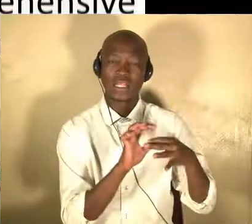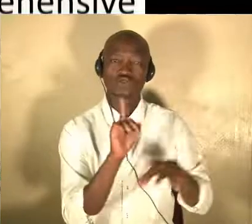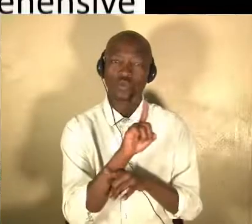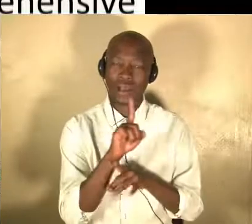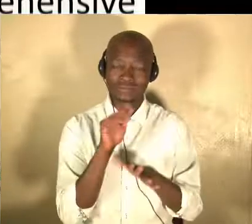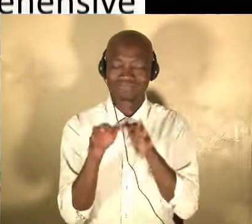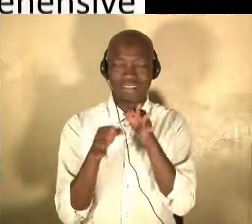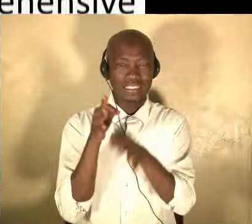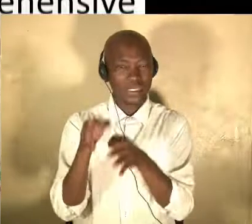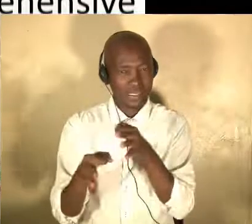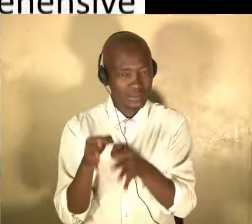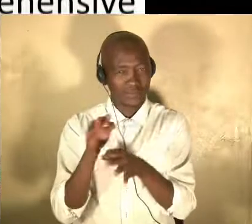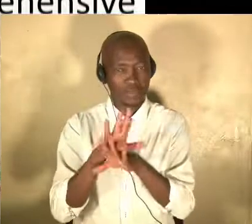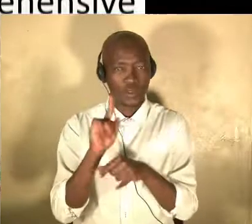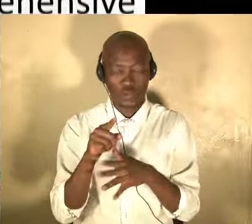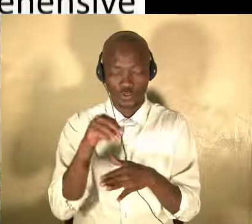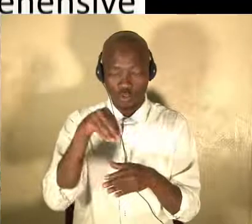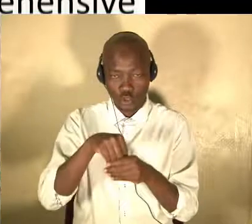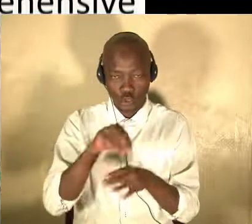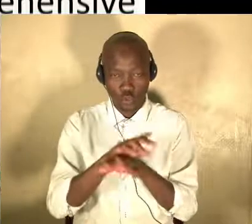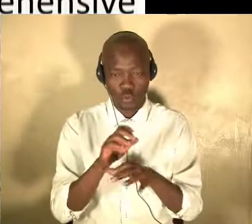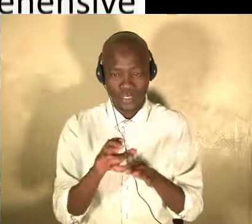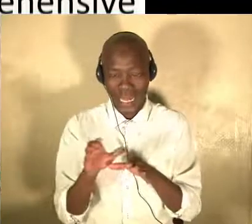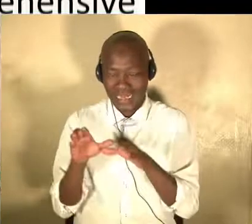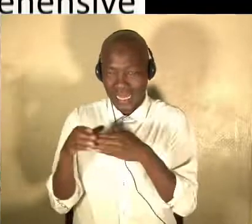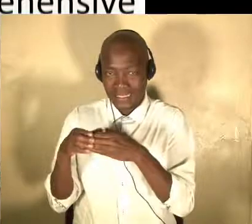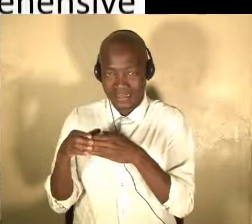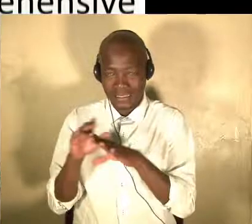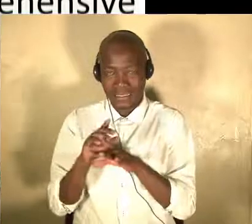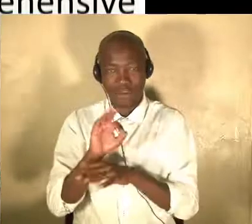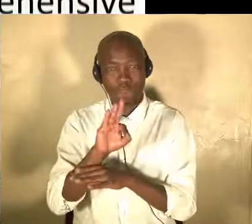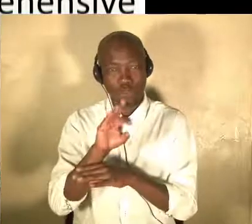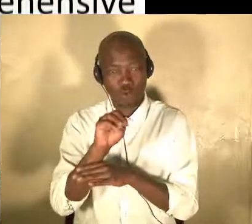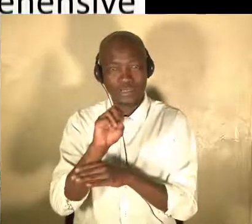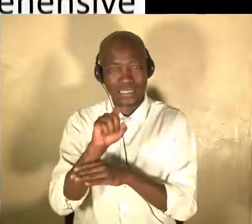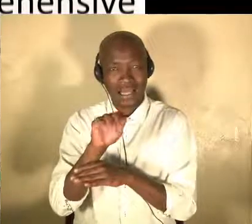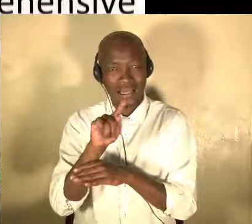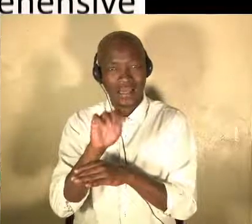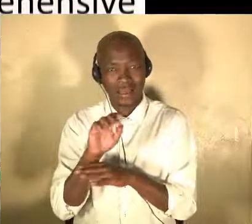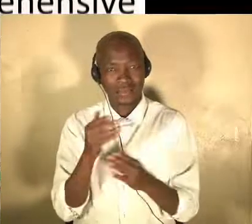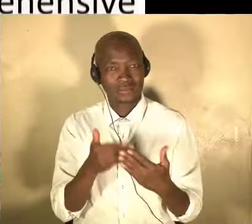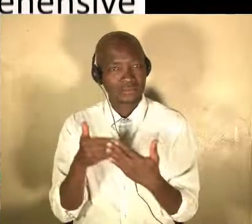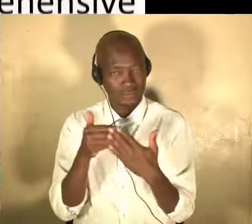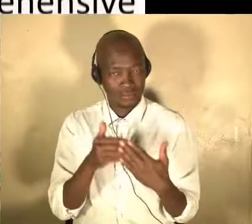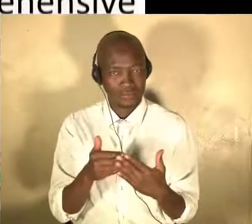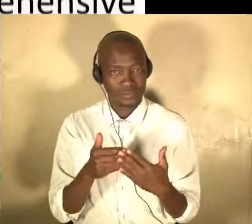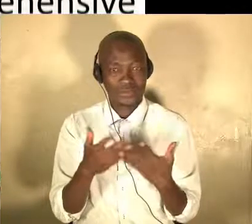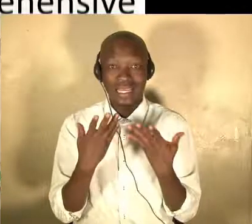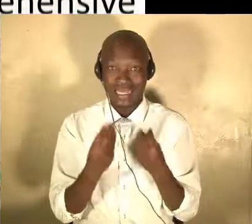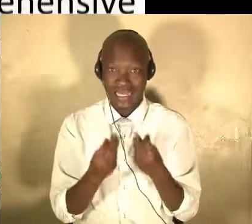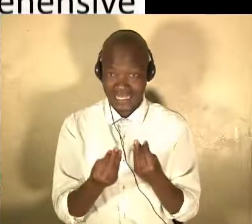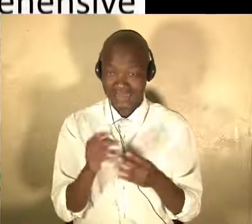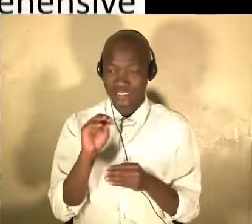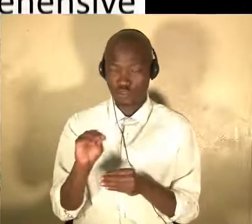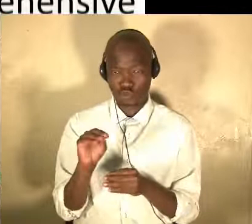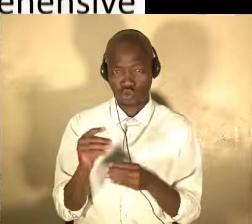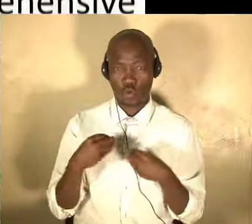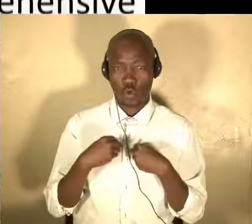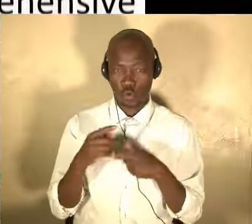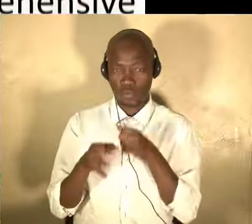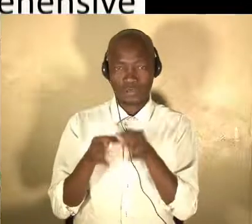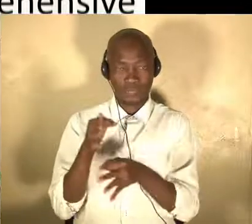indicated, which would then include cluster foster care. And it also has a definition of an